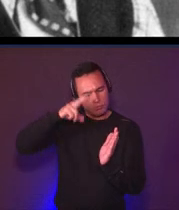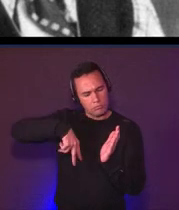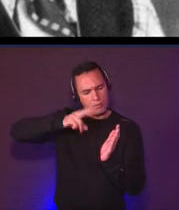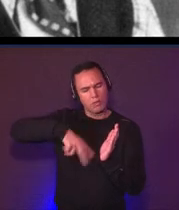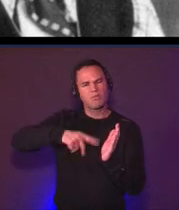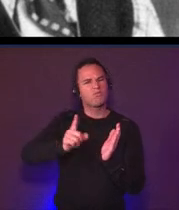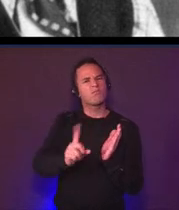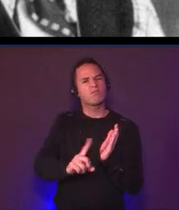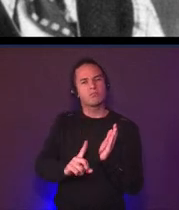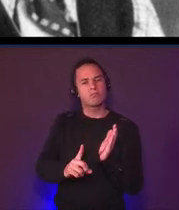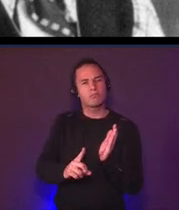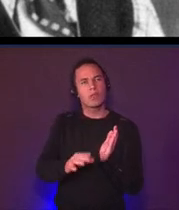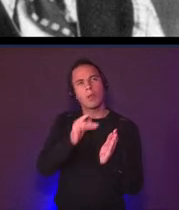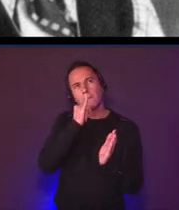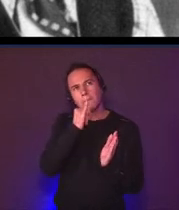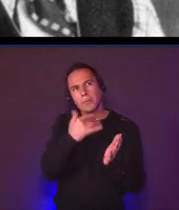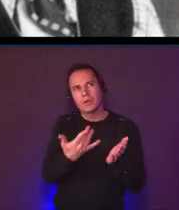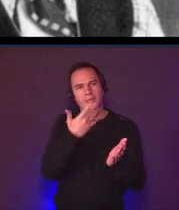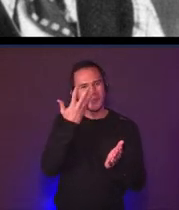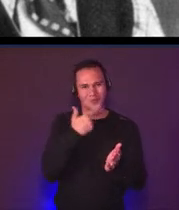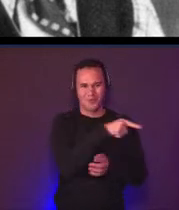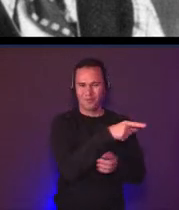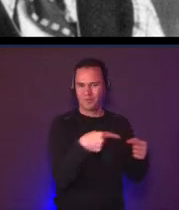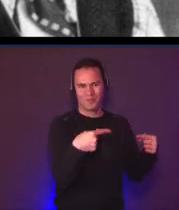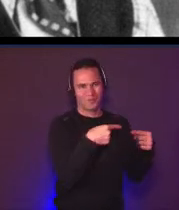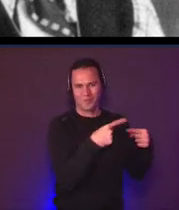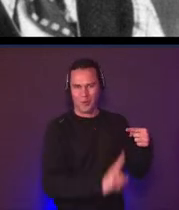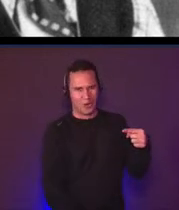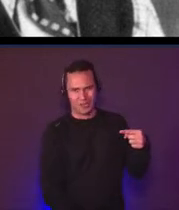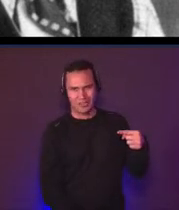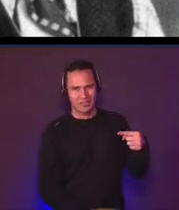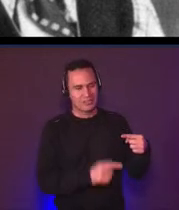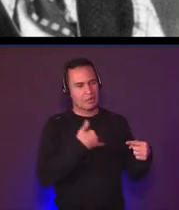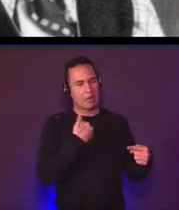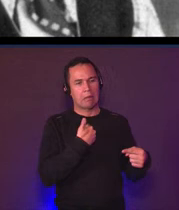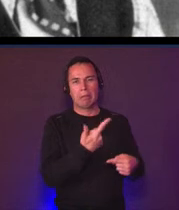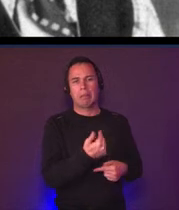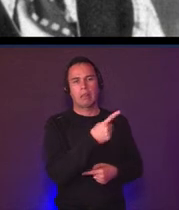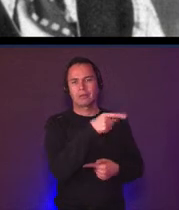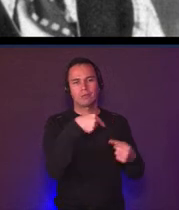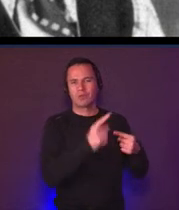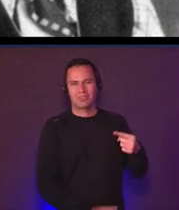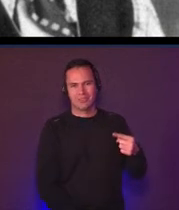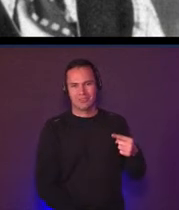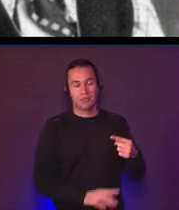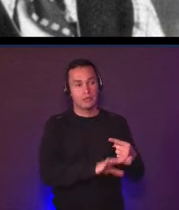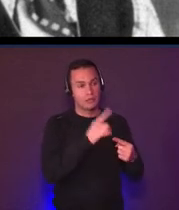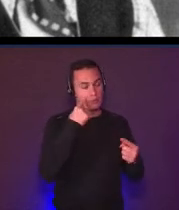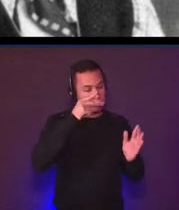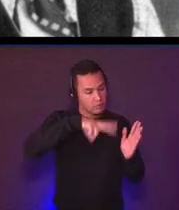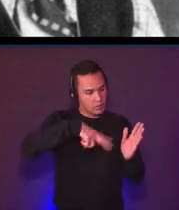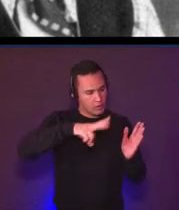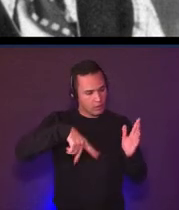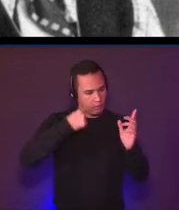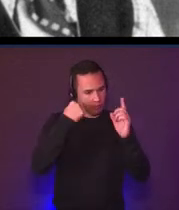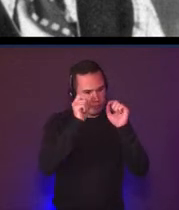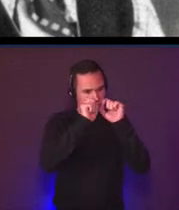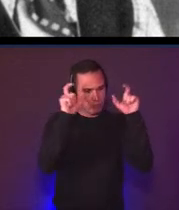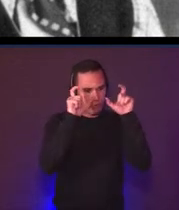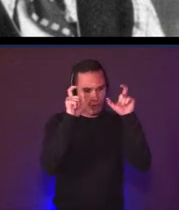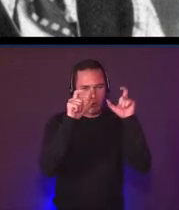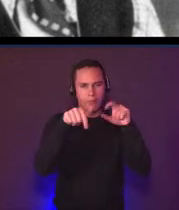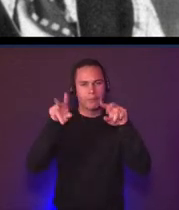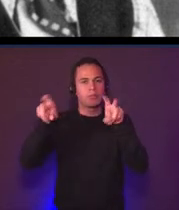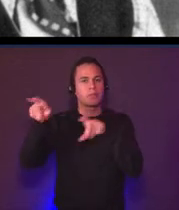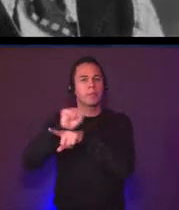really opened my eyes to the types of social issues that my dad and his friends were into. And I think that had a big impact on me